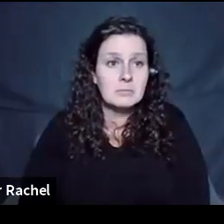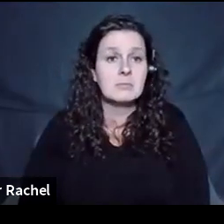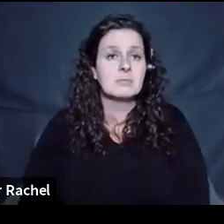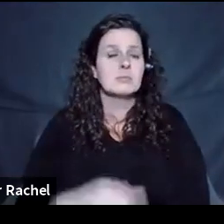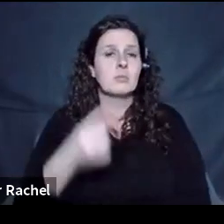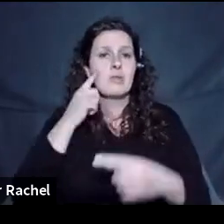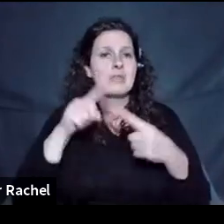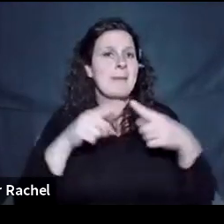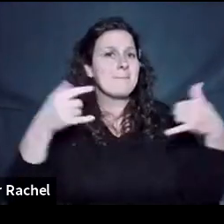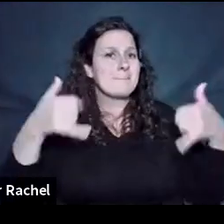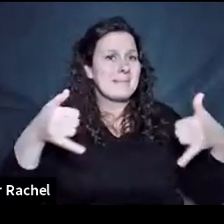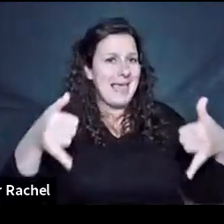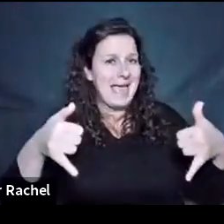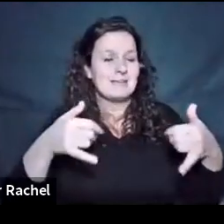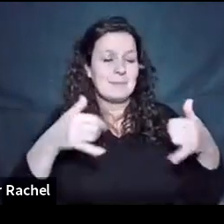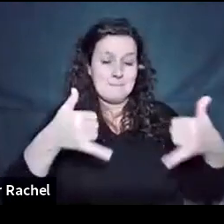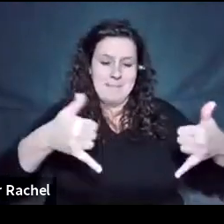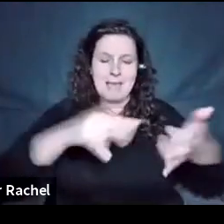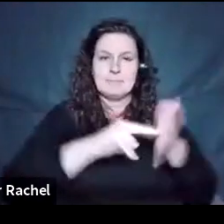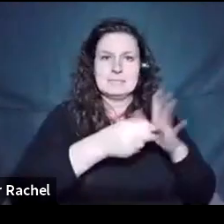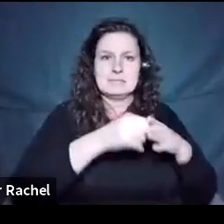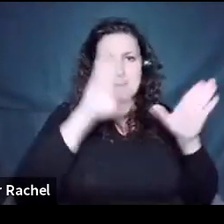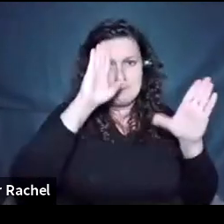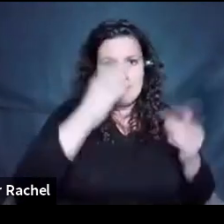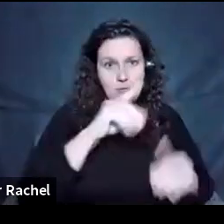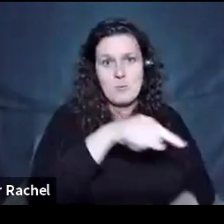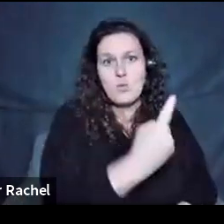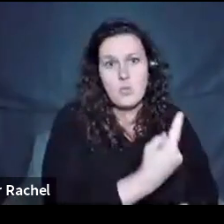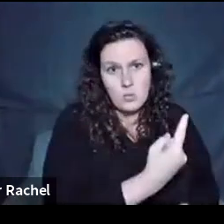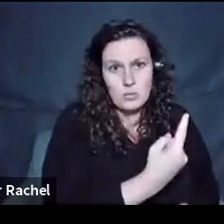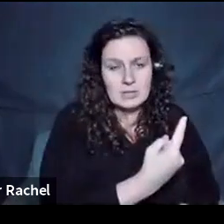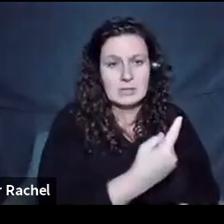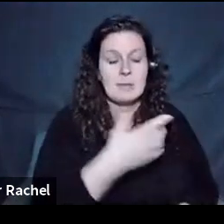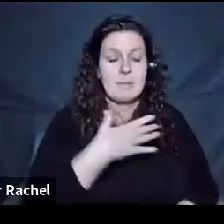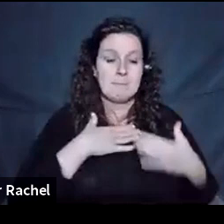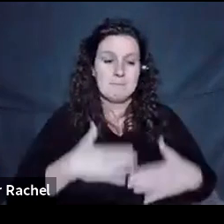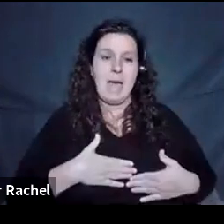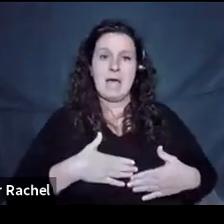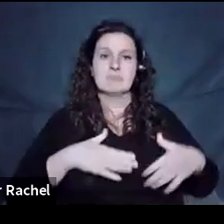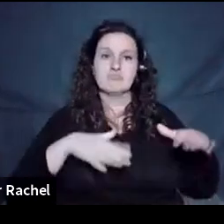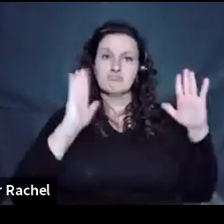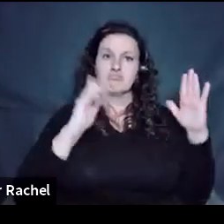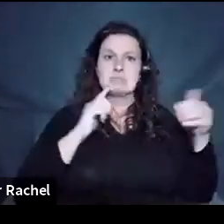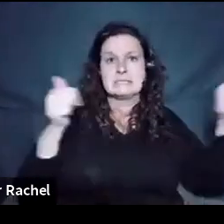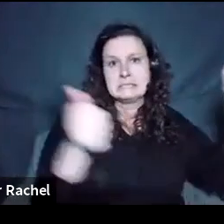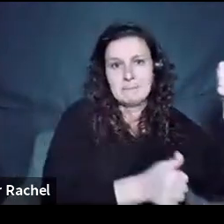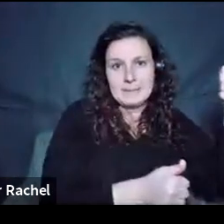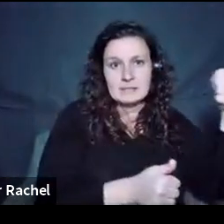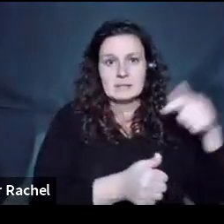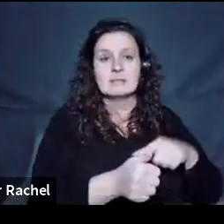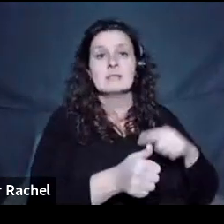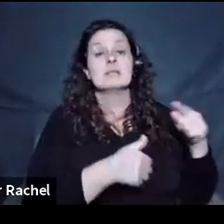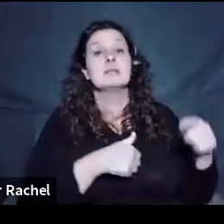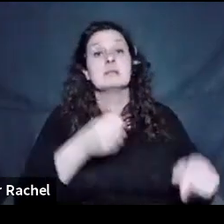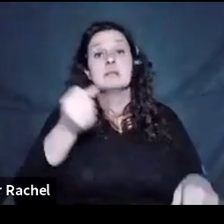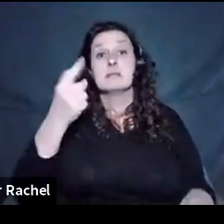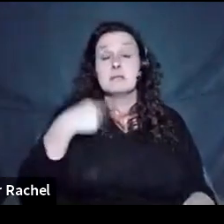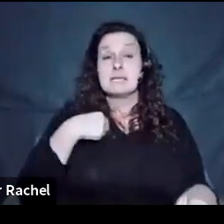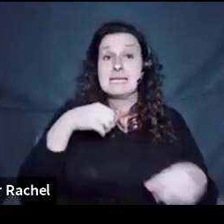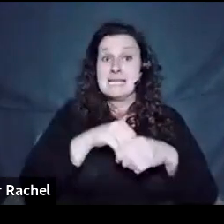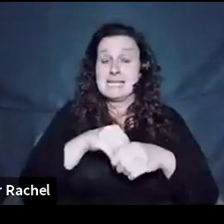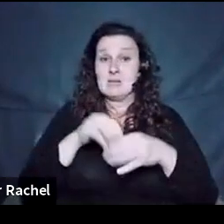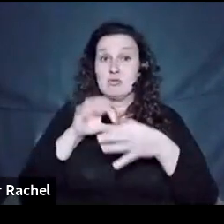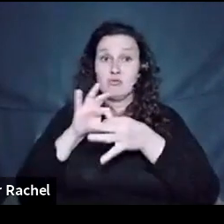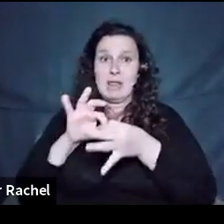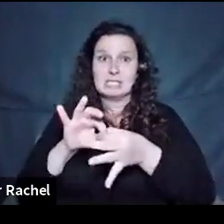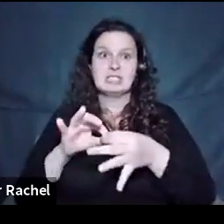play, it's that's in the bedroom, that's submitting my body, and being in a relationship is submitting more